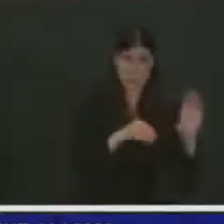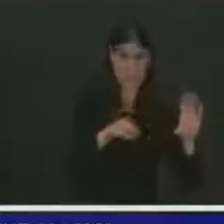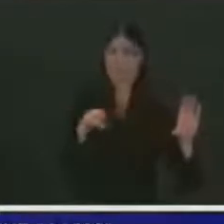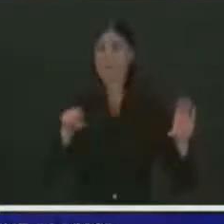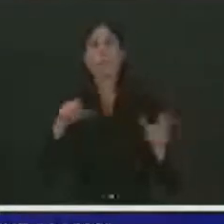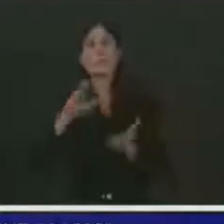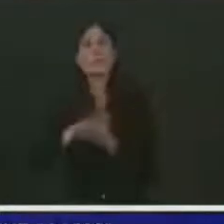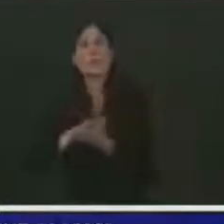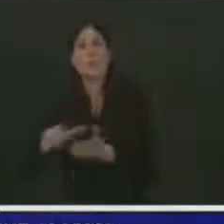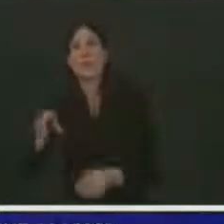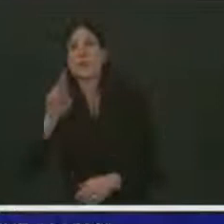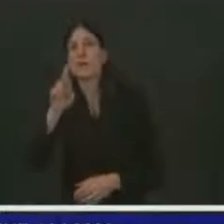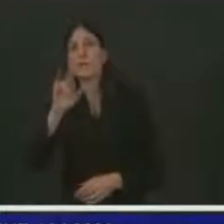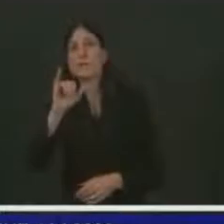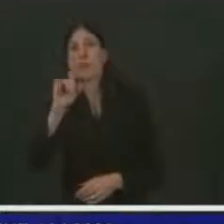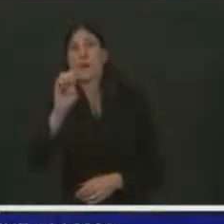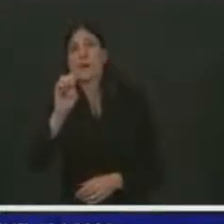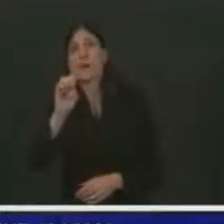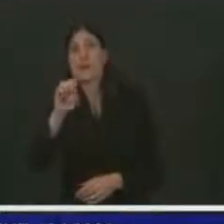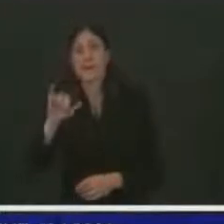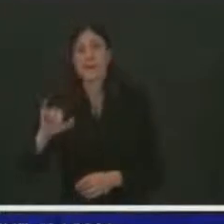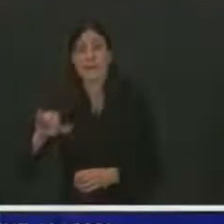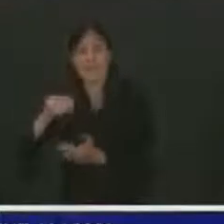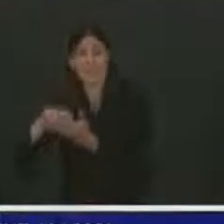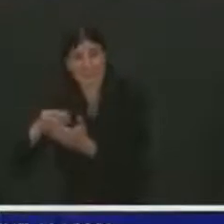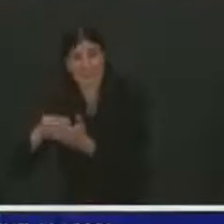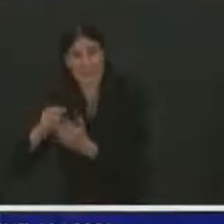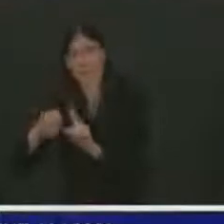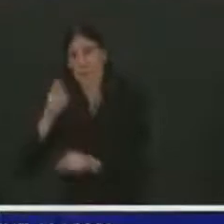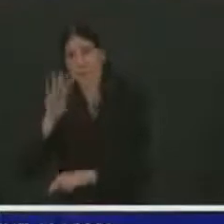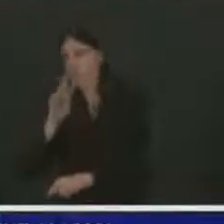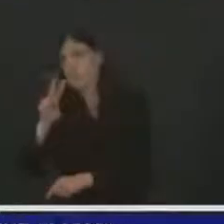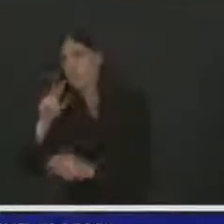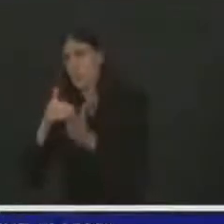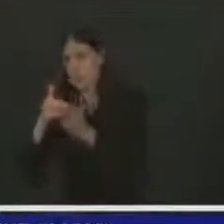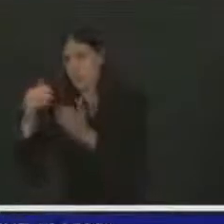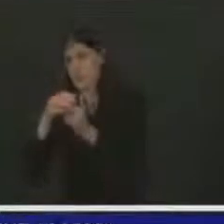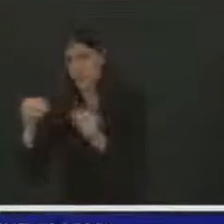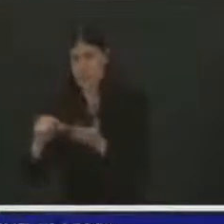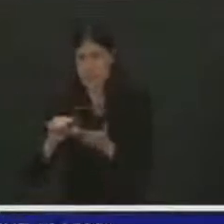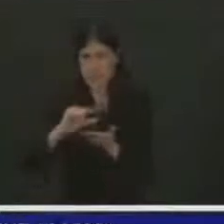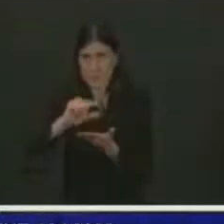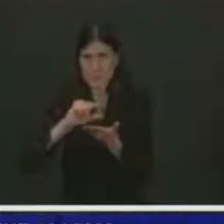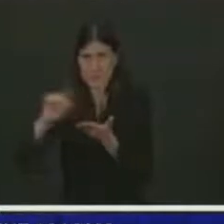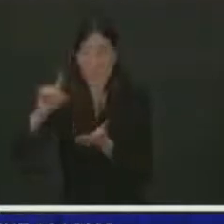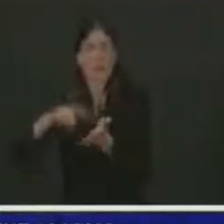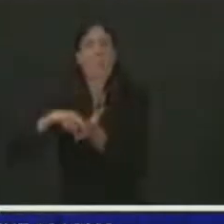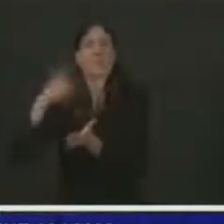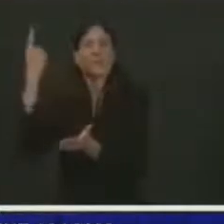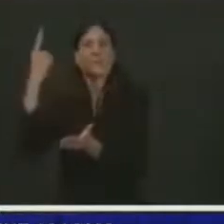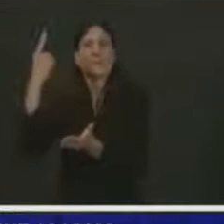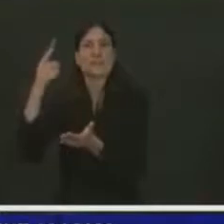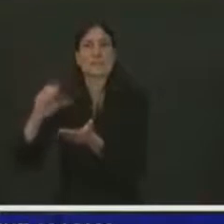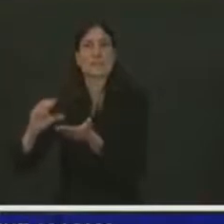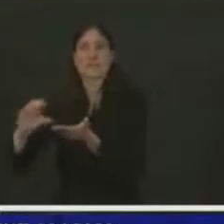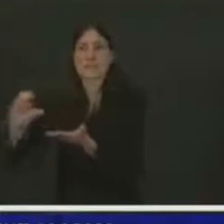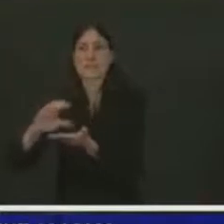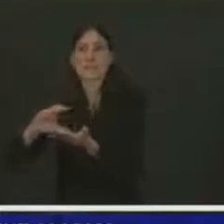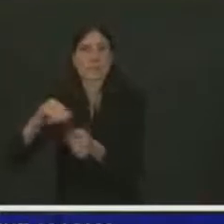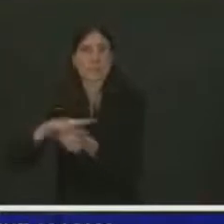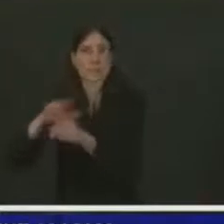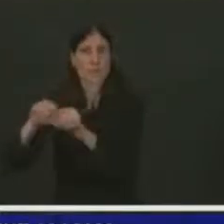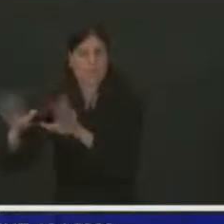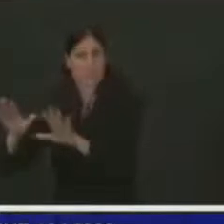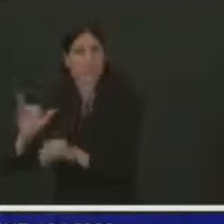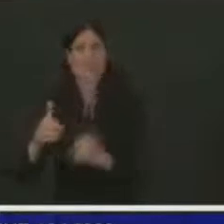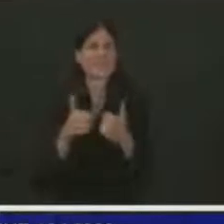for COVID-related expenses. Correct. It is one time. So you've heard the issue about transportation, that there Yes. might not physically